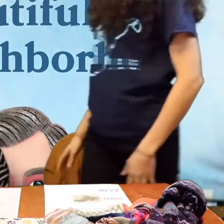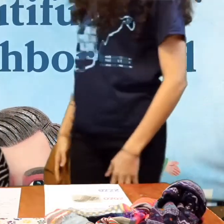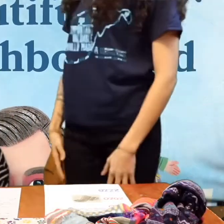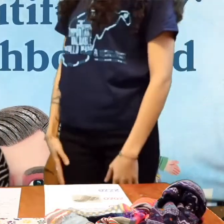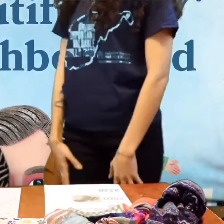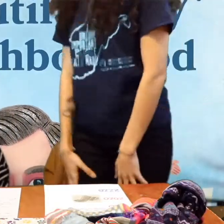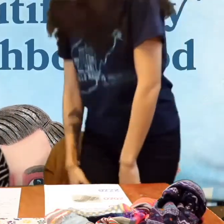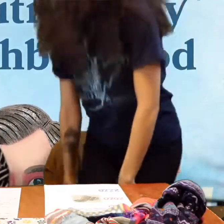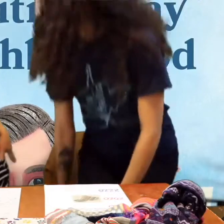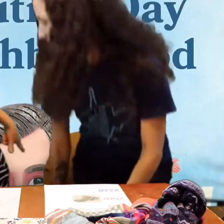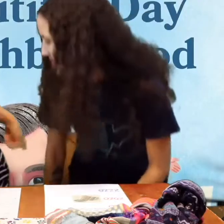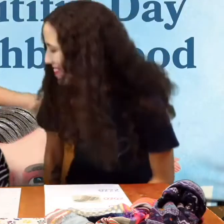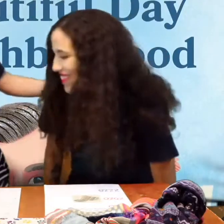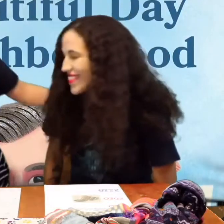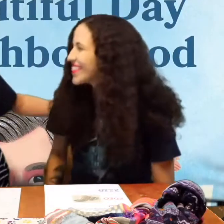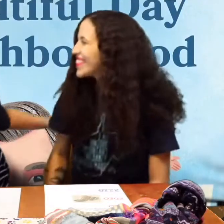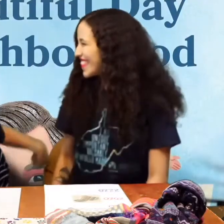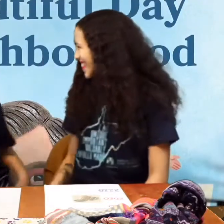She was now